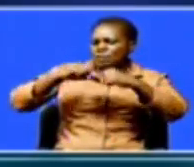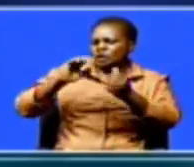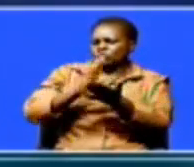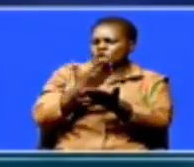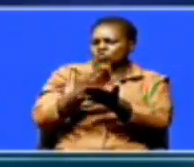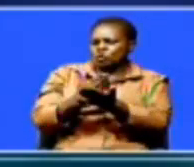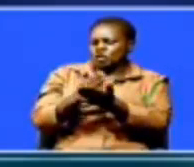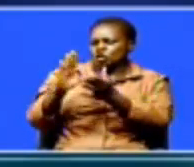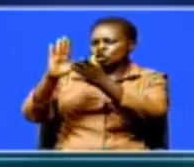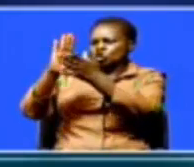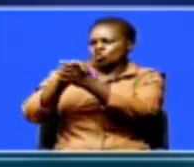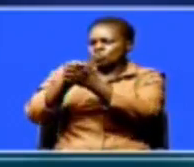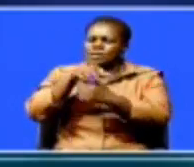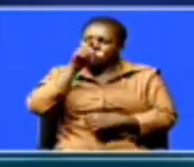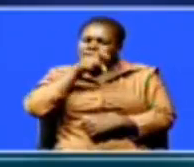Party and KANU?